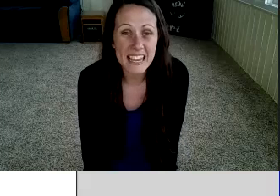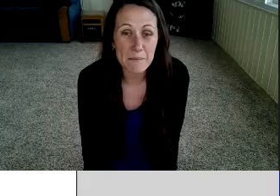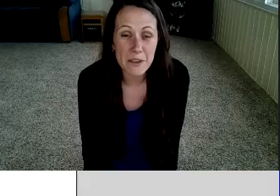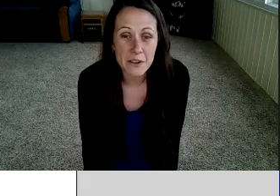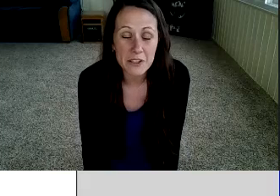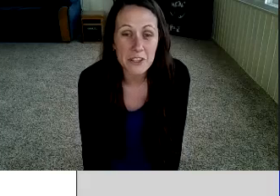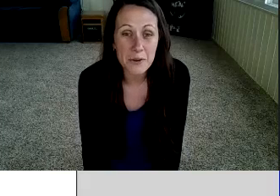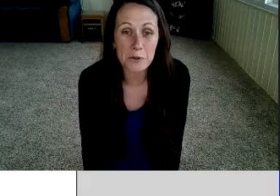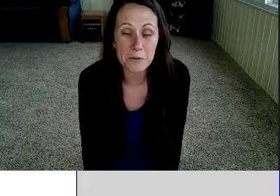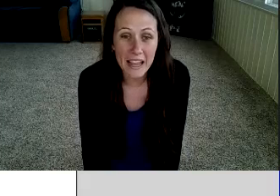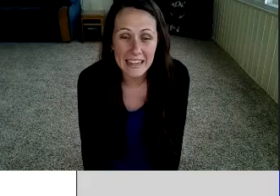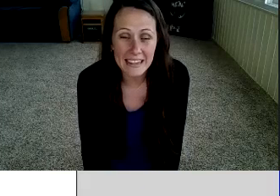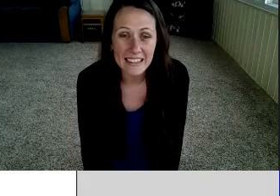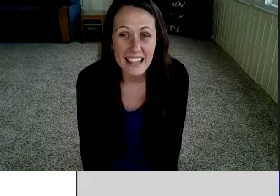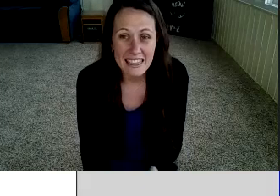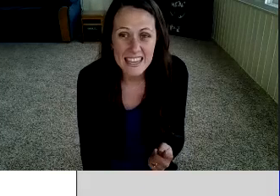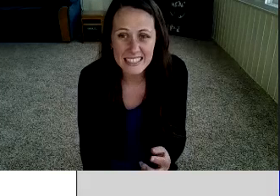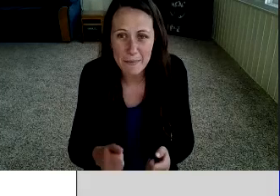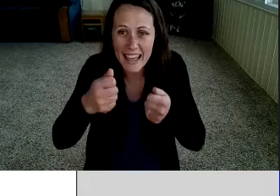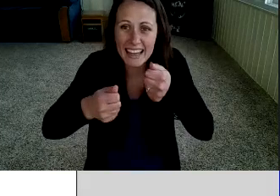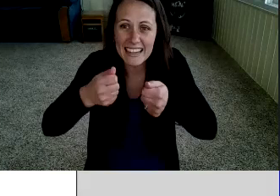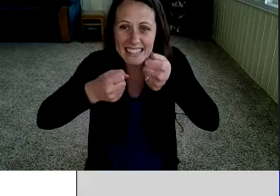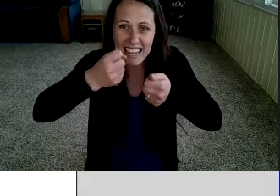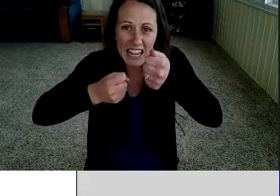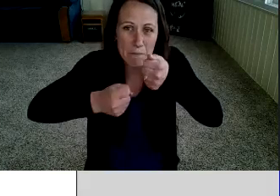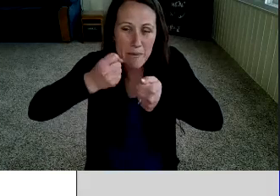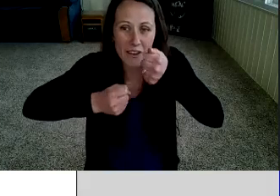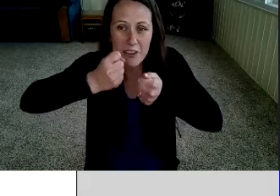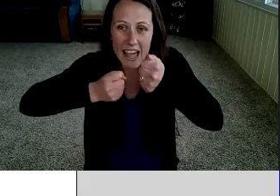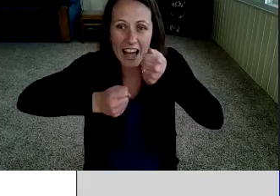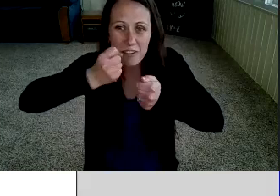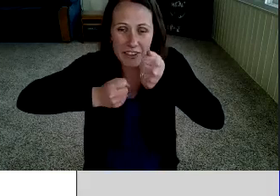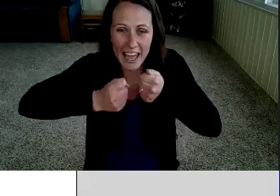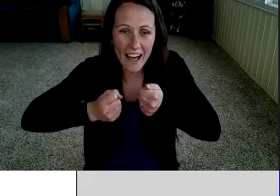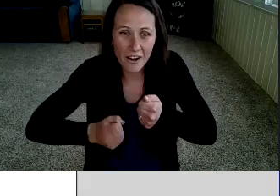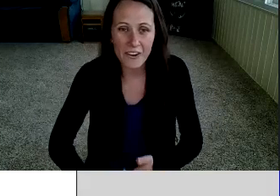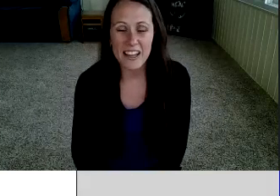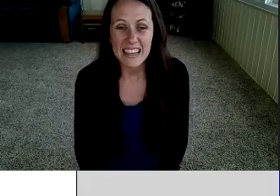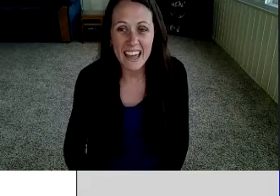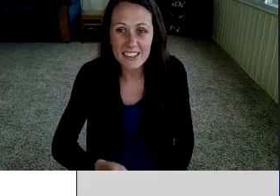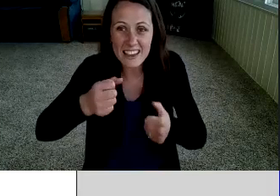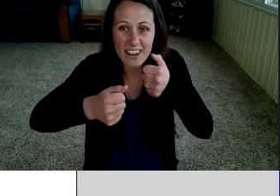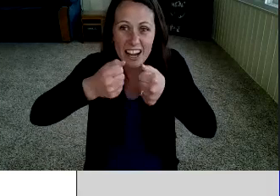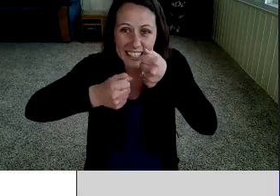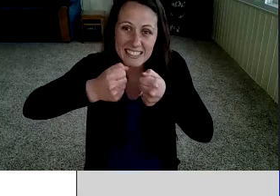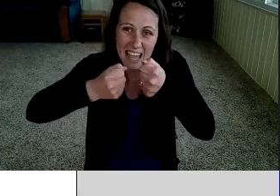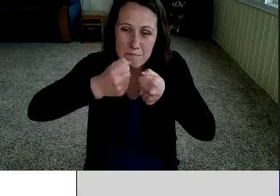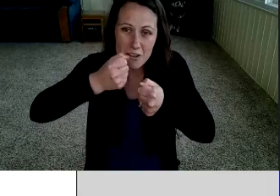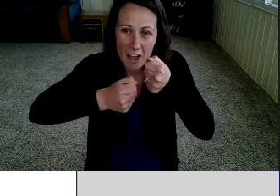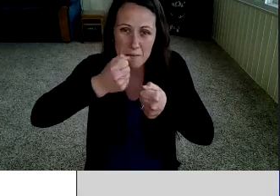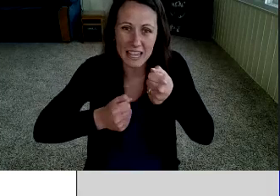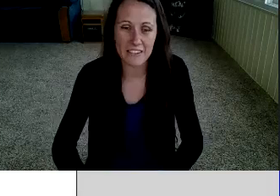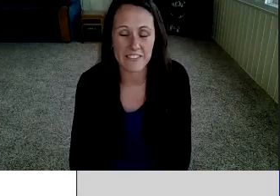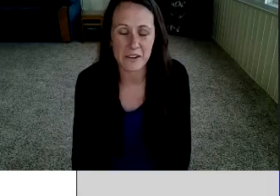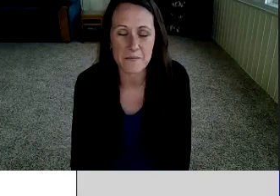If you said milk, you're right. This man is getting milk out of a cow. Cows have udders and